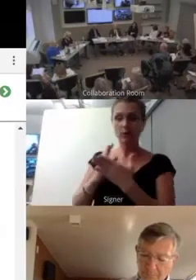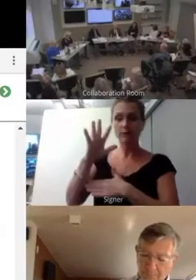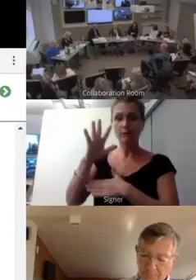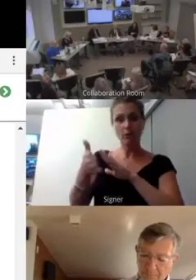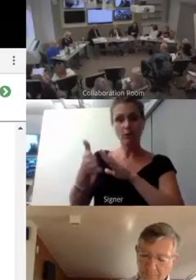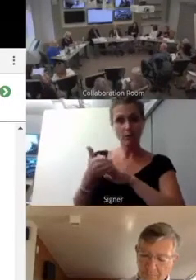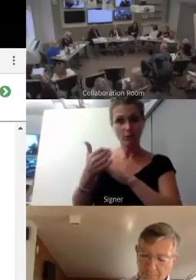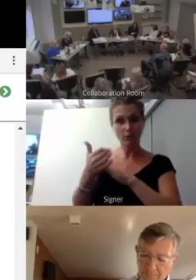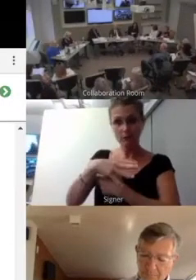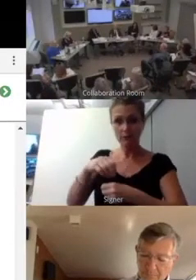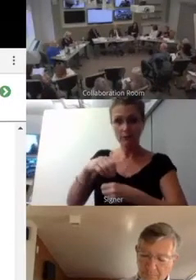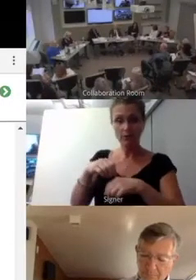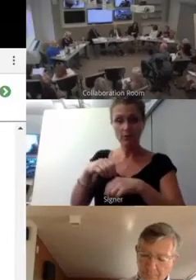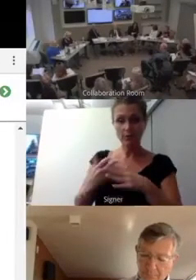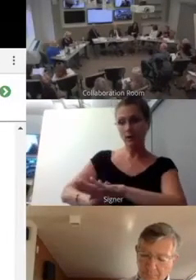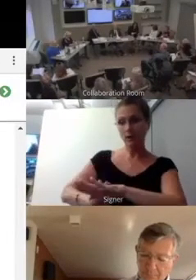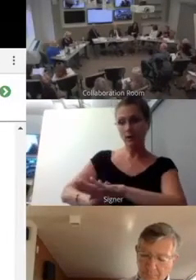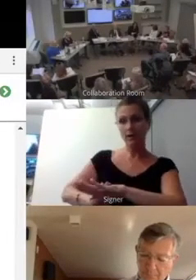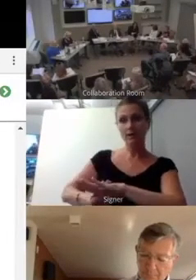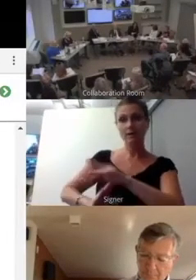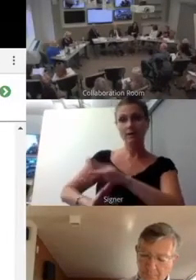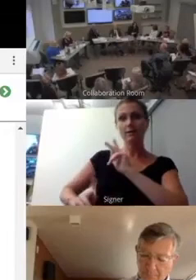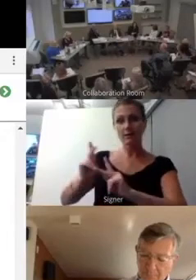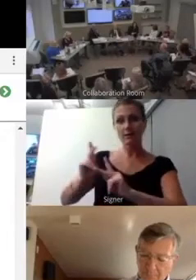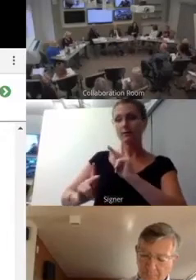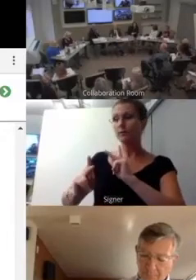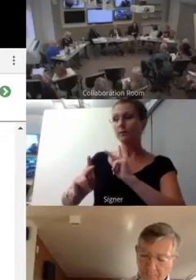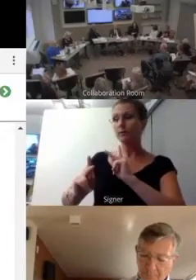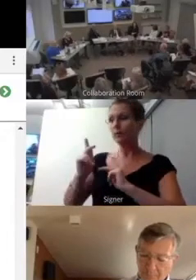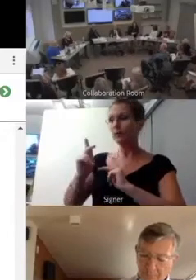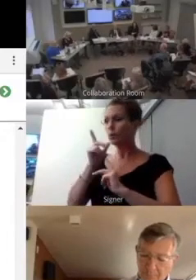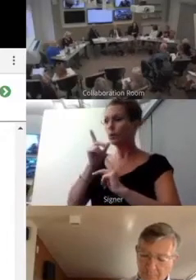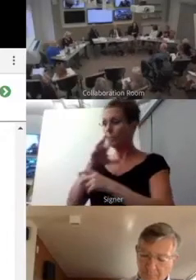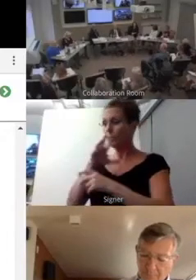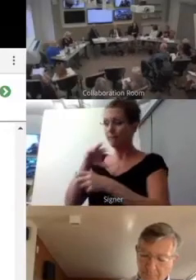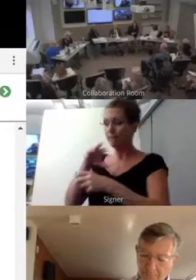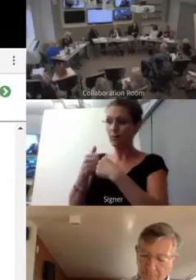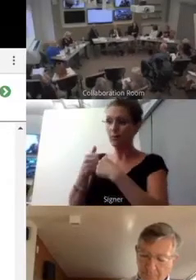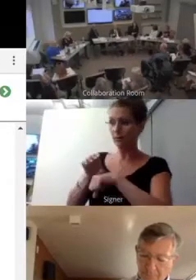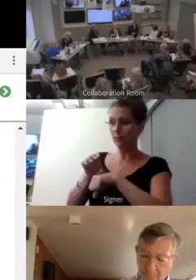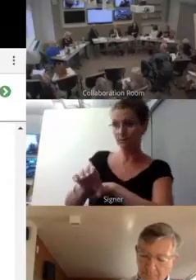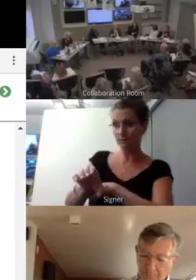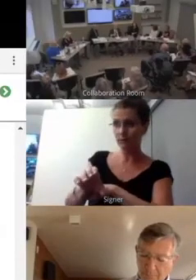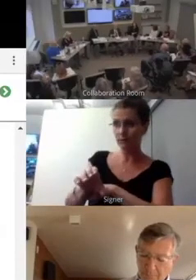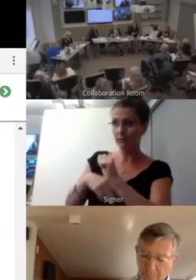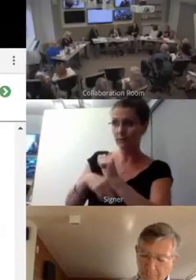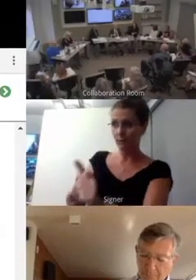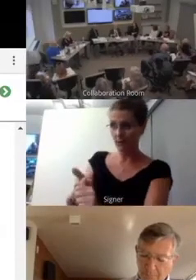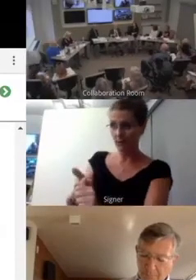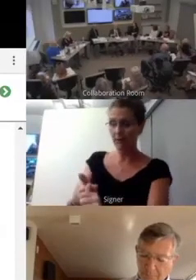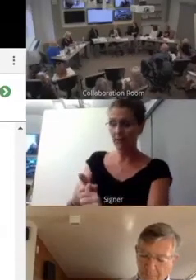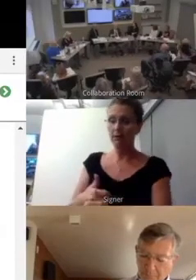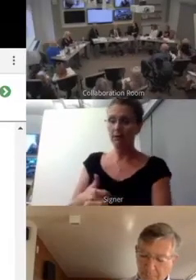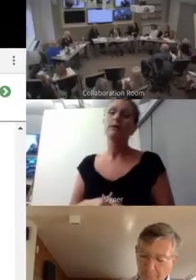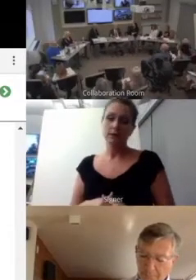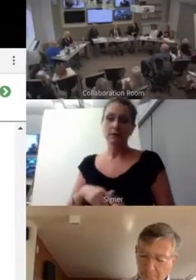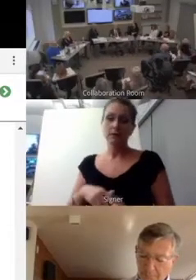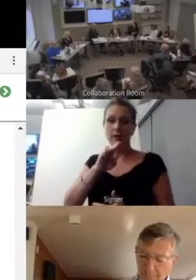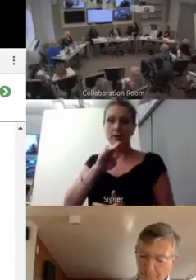the enforcement in the Commission. So Bila, hello and welcome, and please